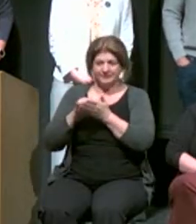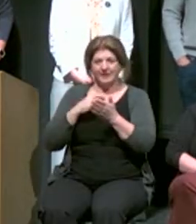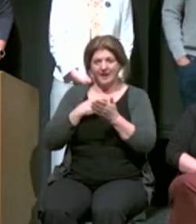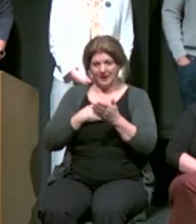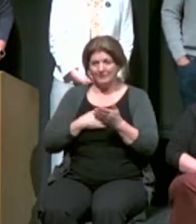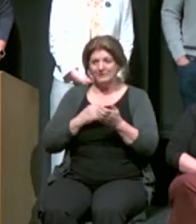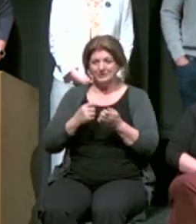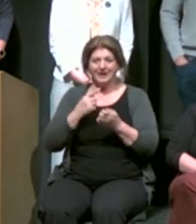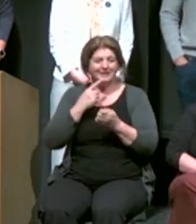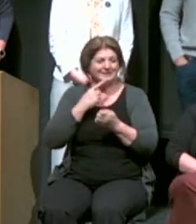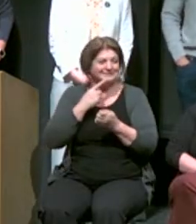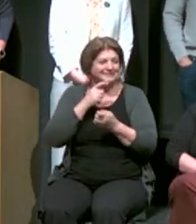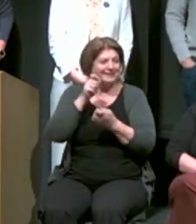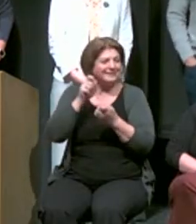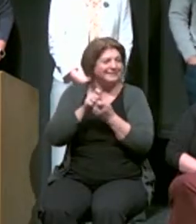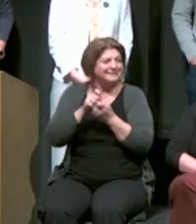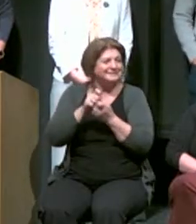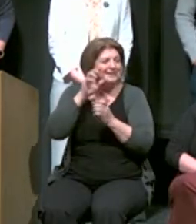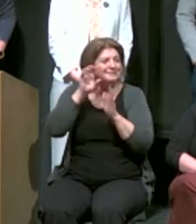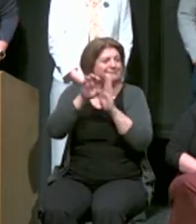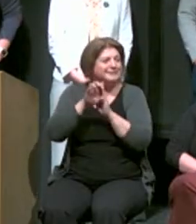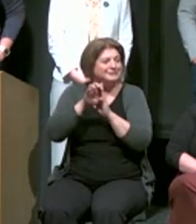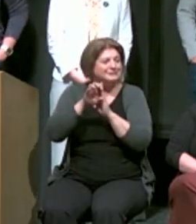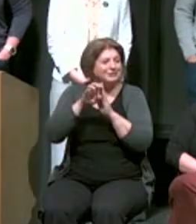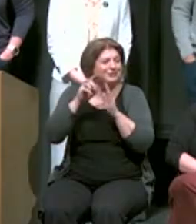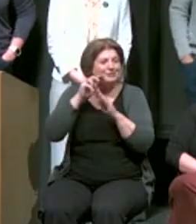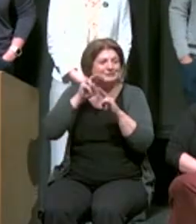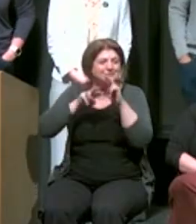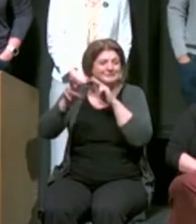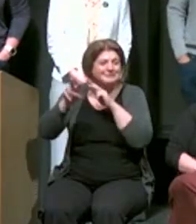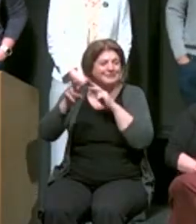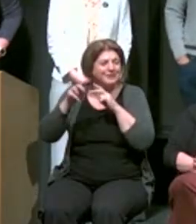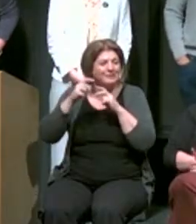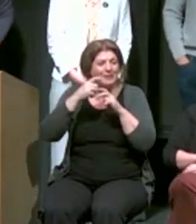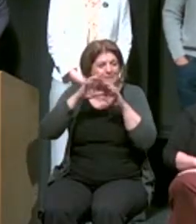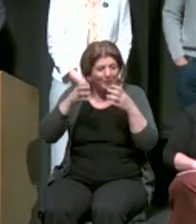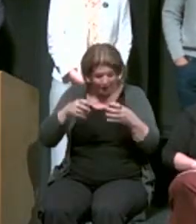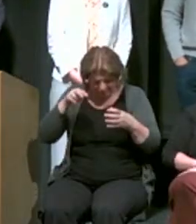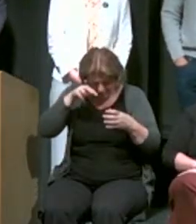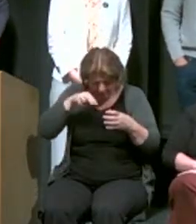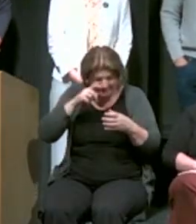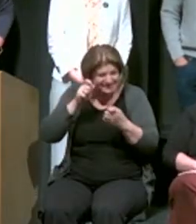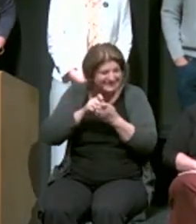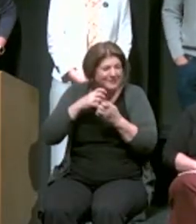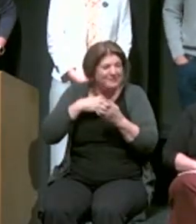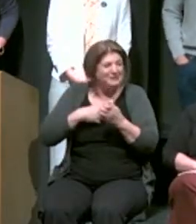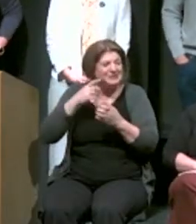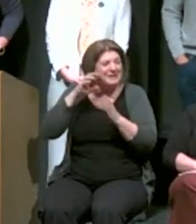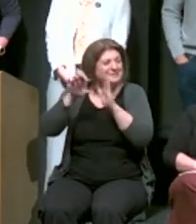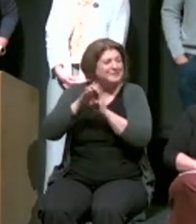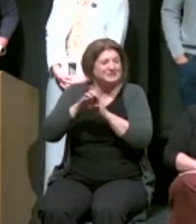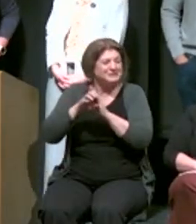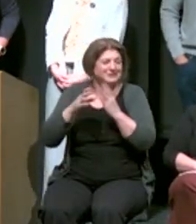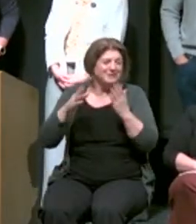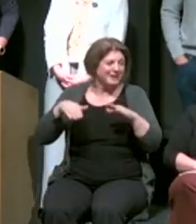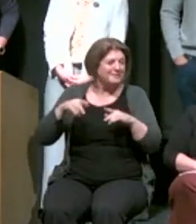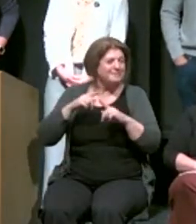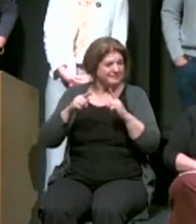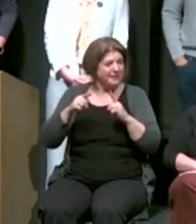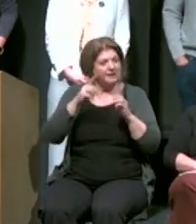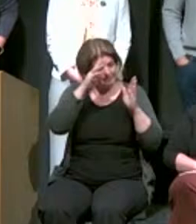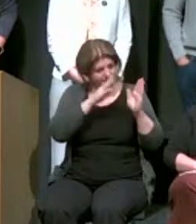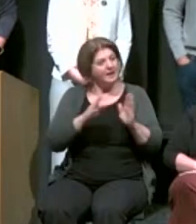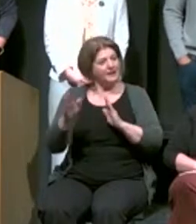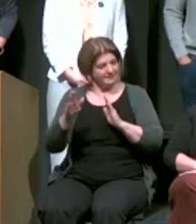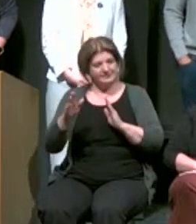I could say I knew what it was going to look like. We all want a crystal ball, what the whole area is going to look like when we're done. But we have the makings of something that